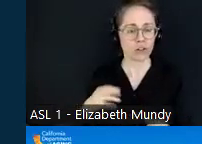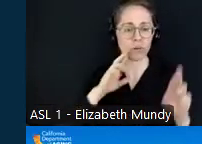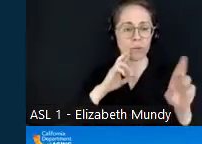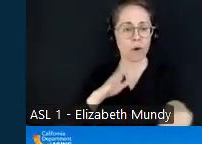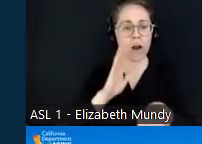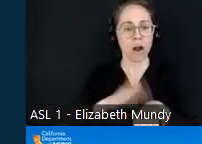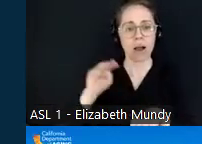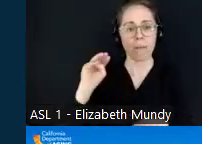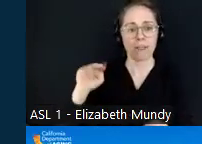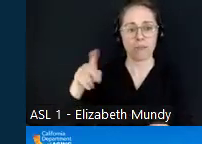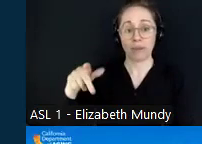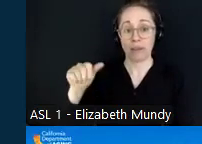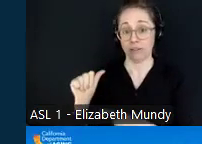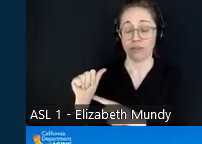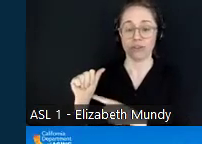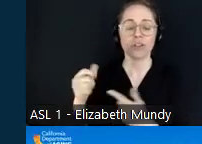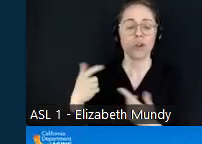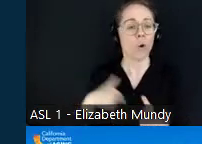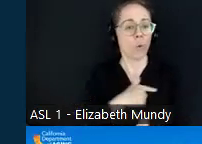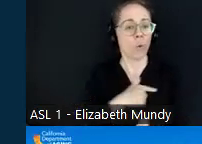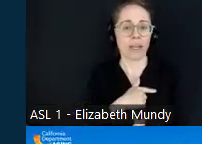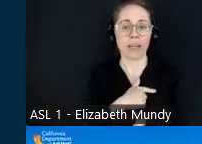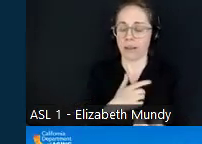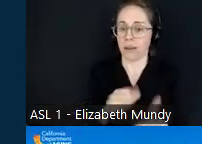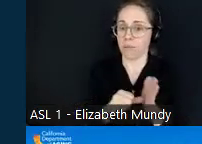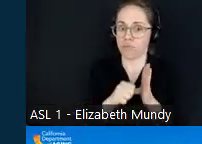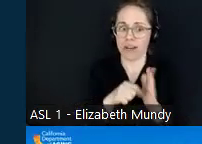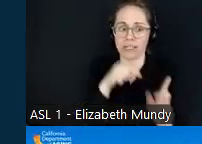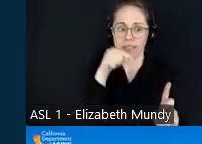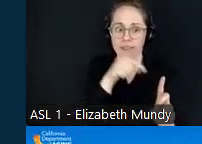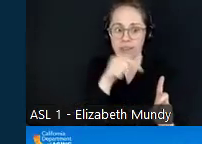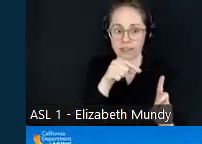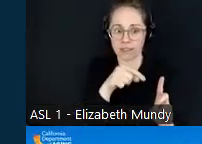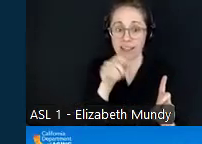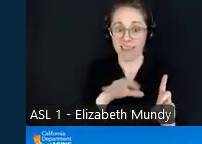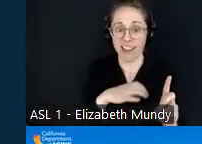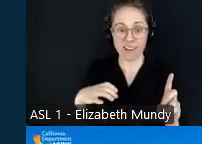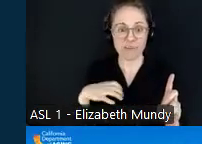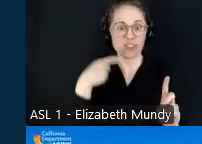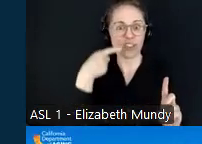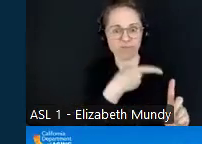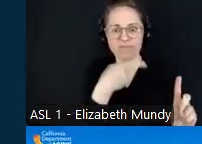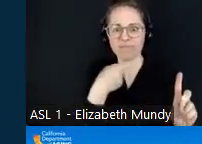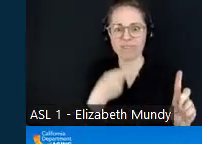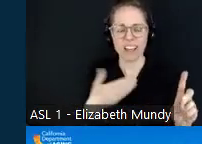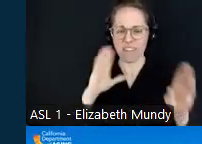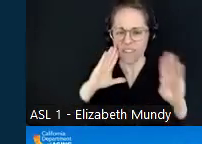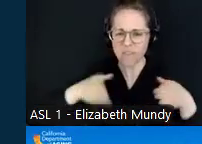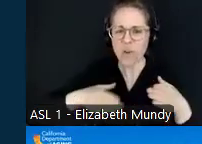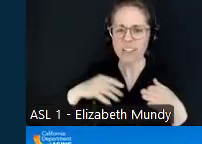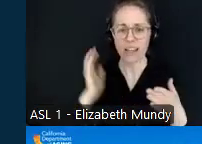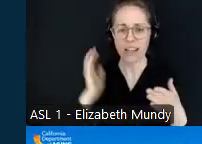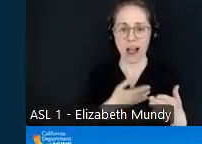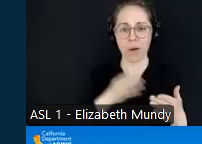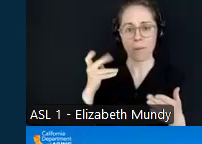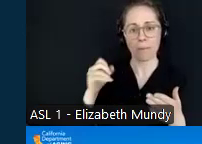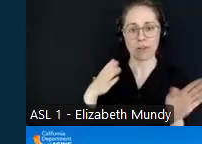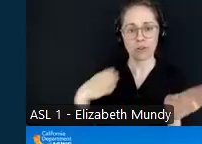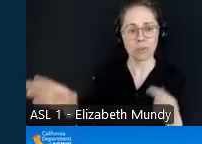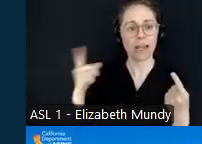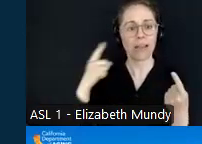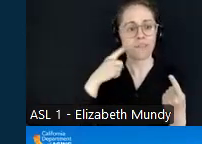and we're just very impressed by their focused attention on the master plan, having held a full day hearing on the